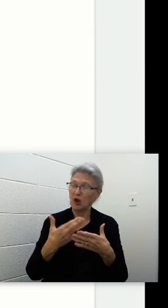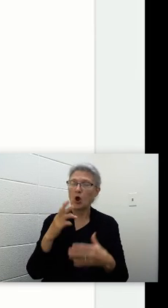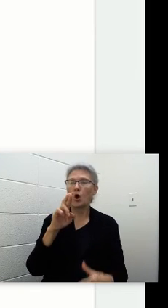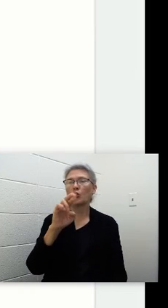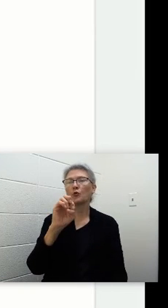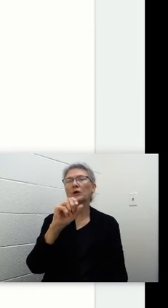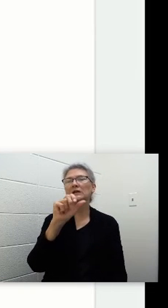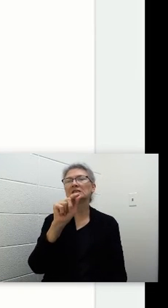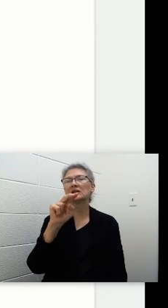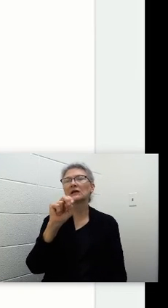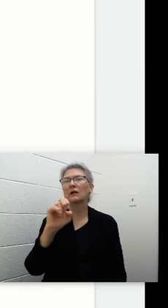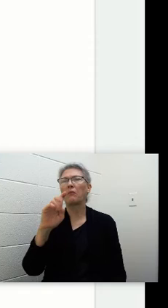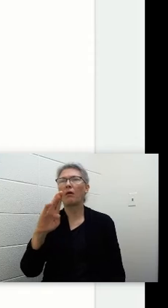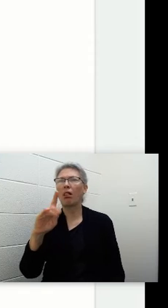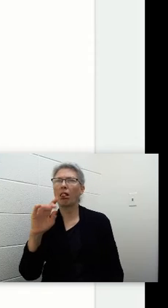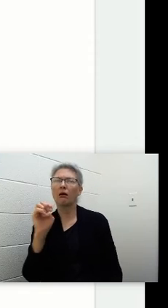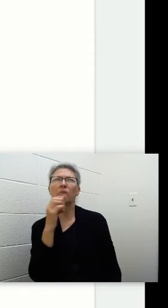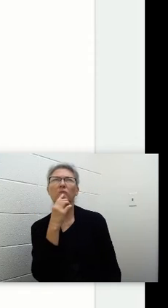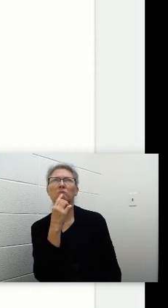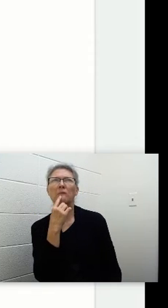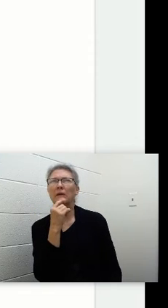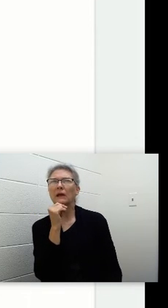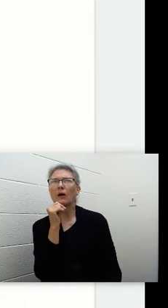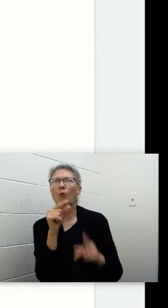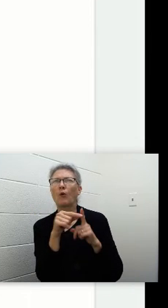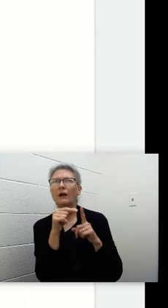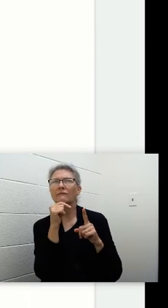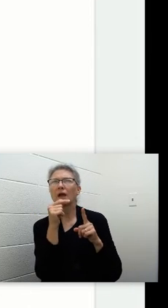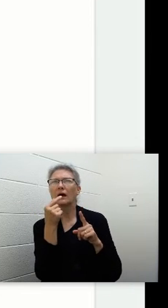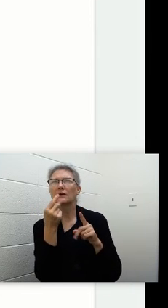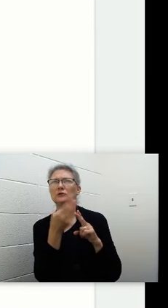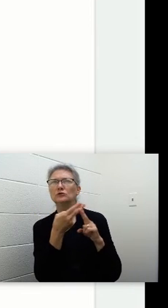Reasonable. Seems like a word maybe I haven't used too much.